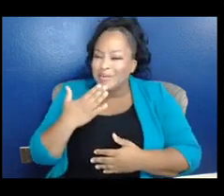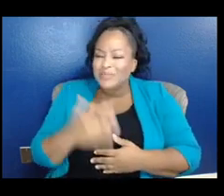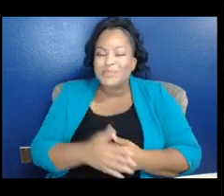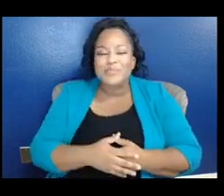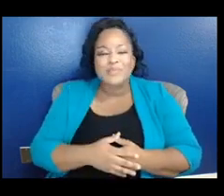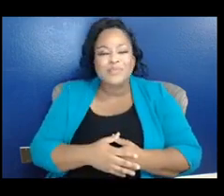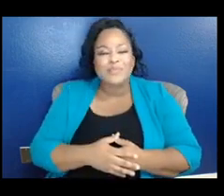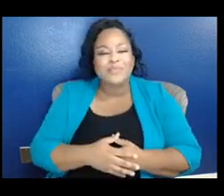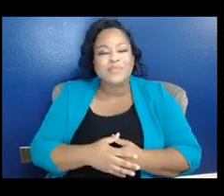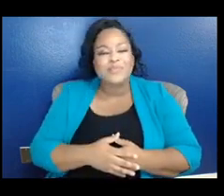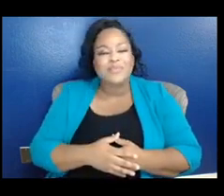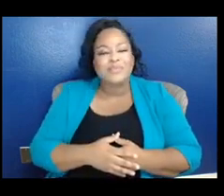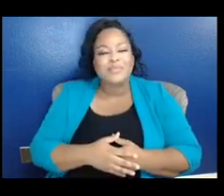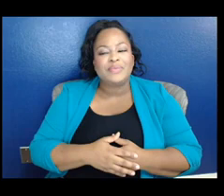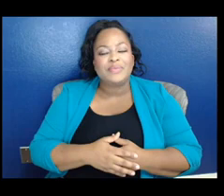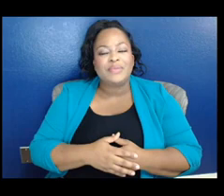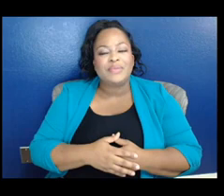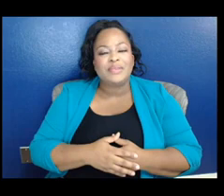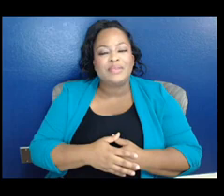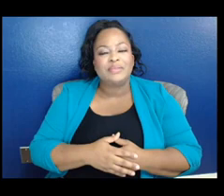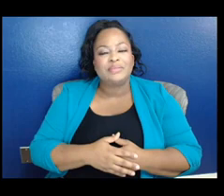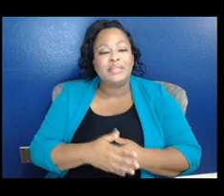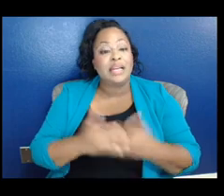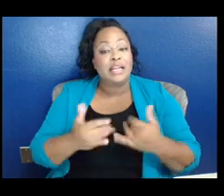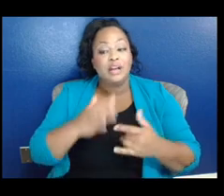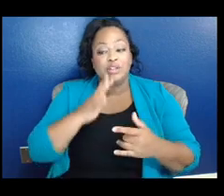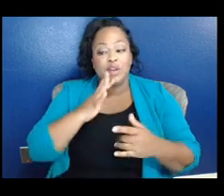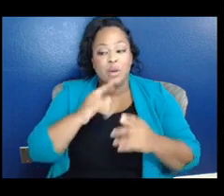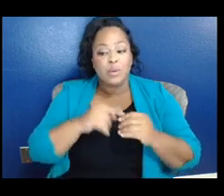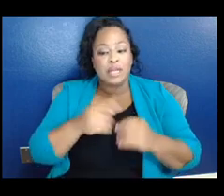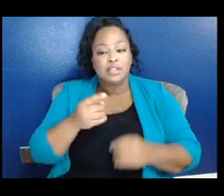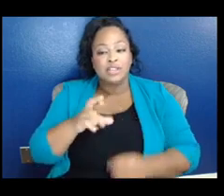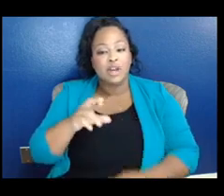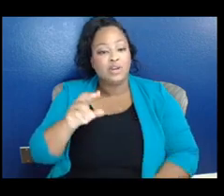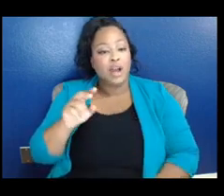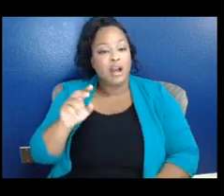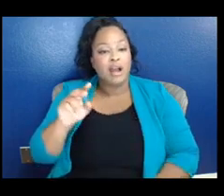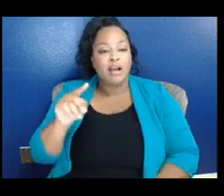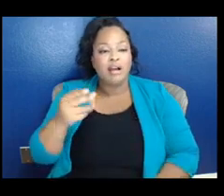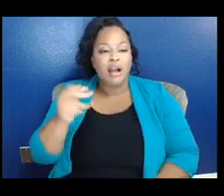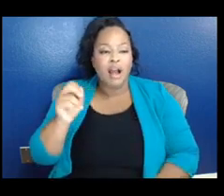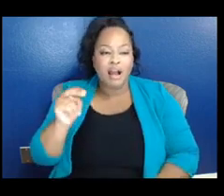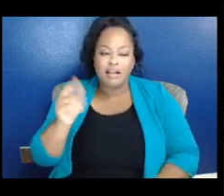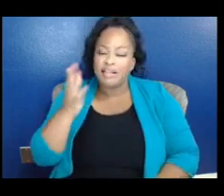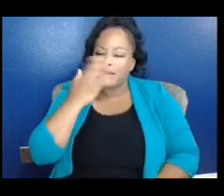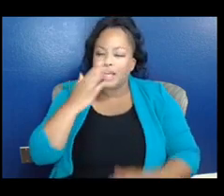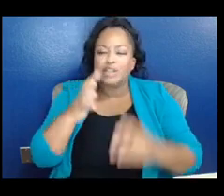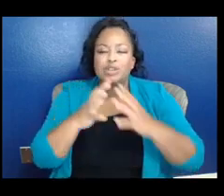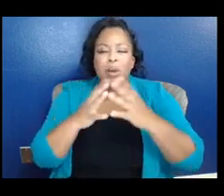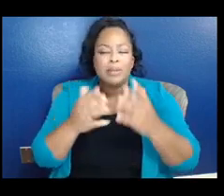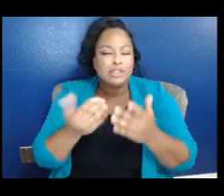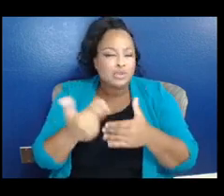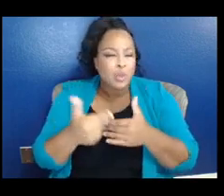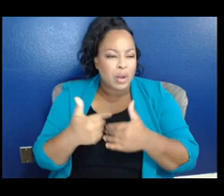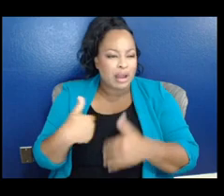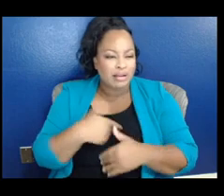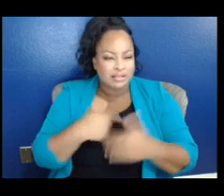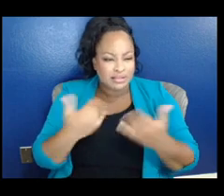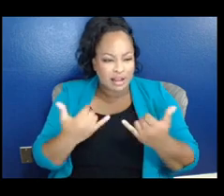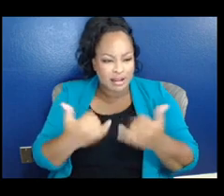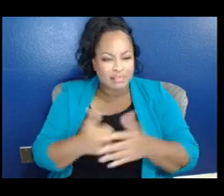Thank you. And I'd like to talk with Dr. Khan. Dr. Khan, thank you so much for joining us